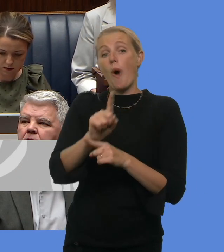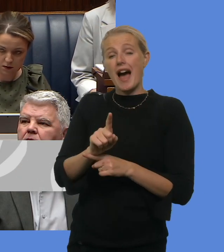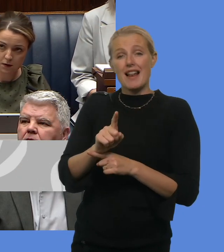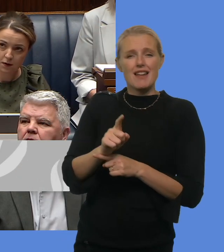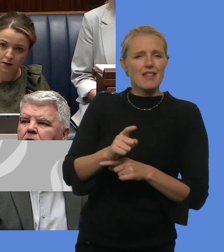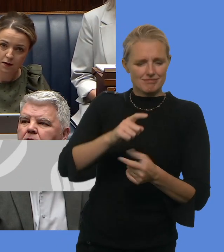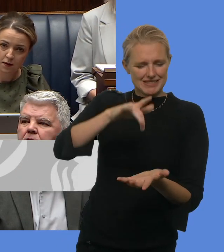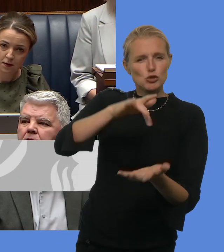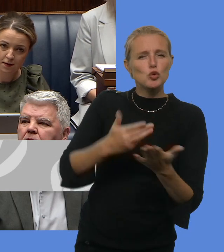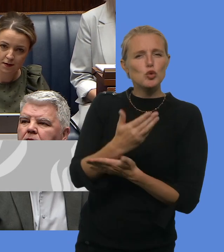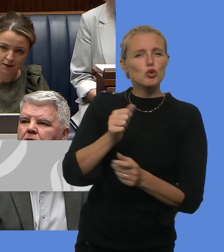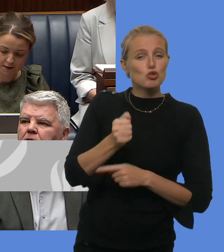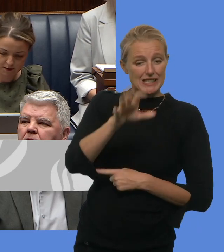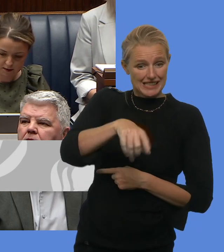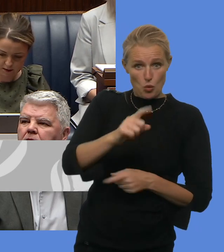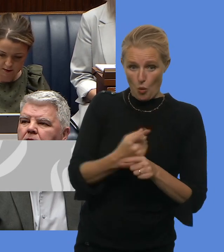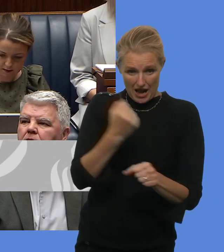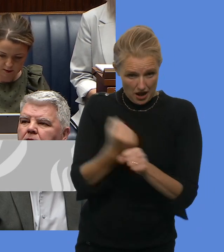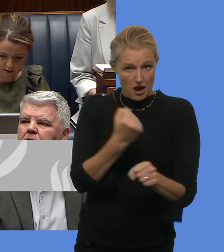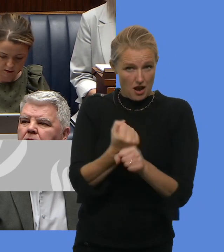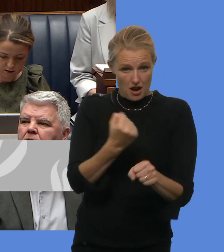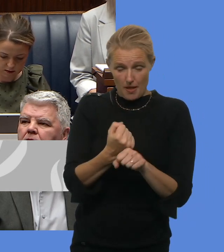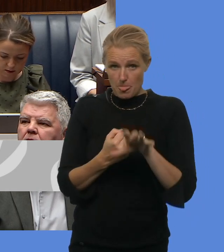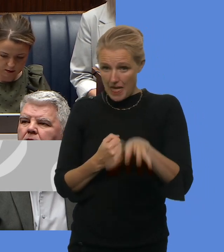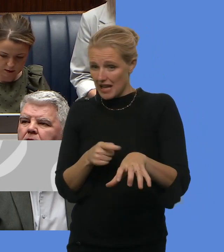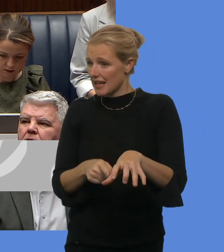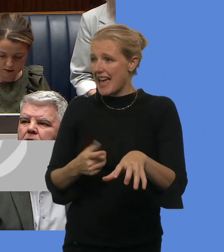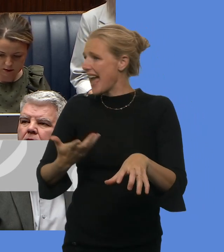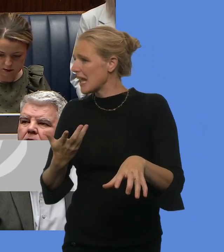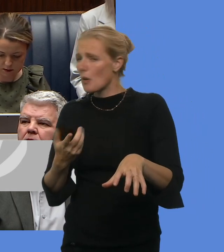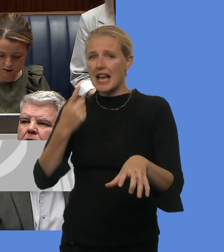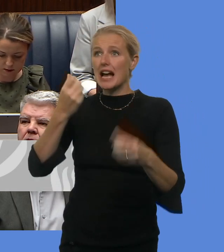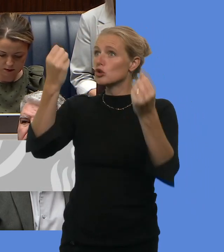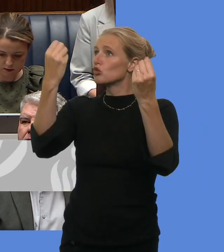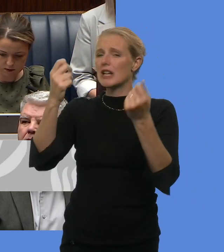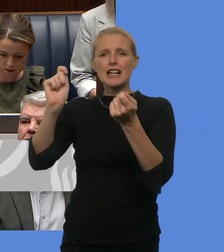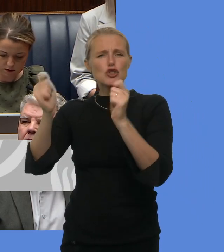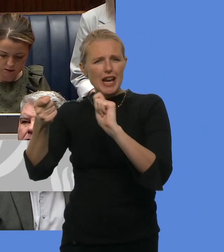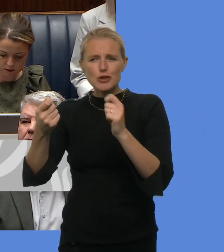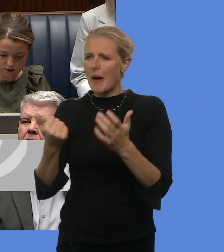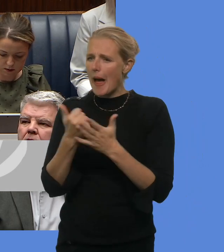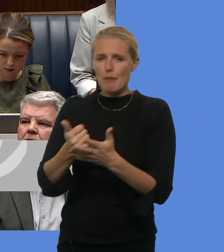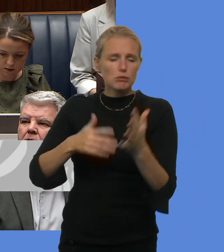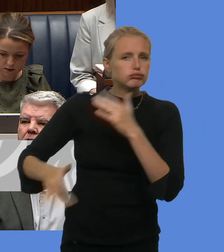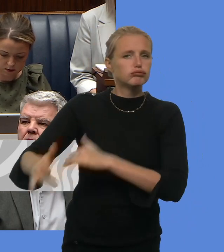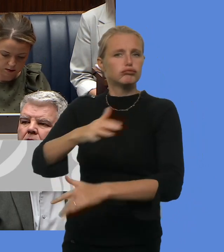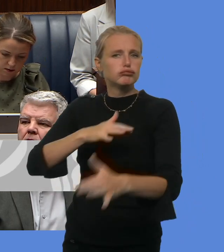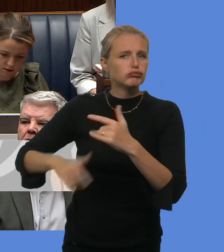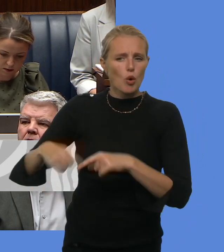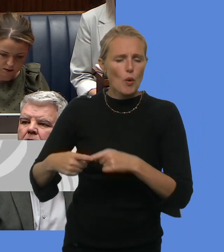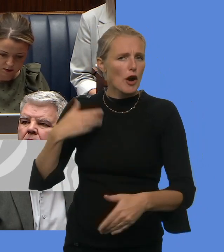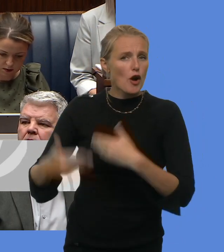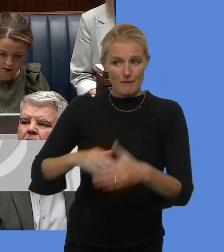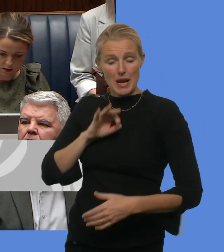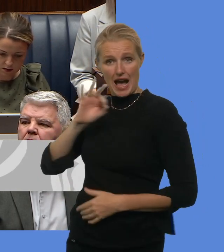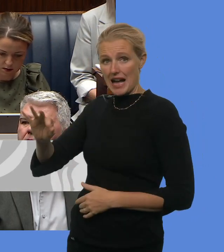Grand Belfast Central Station is going ahead, to see if there's changes to lighting operations or street lighting operations that we can take which would help alleviate